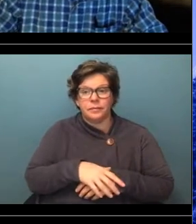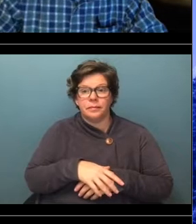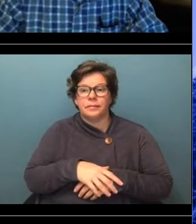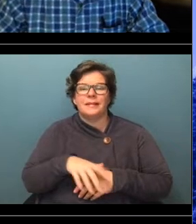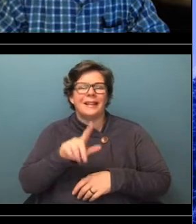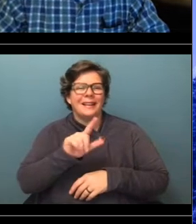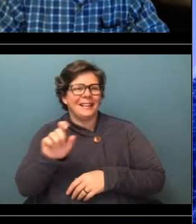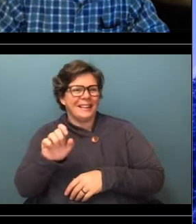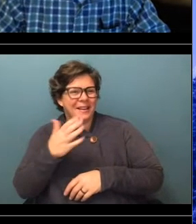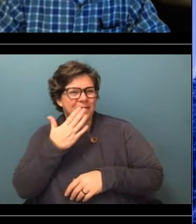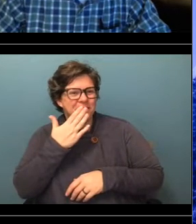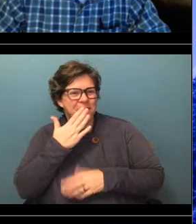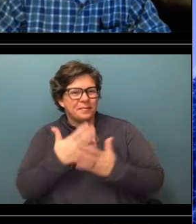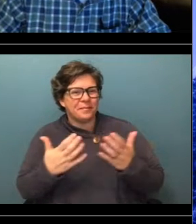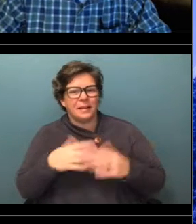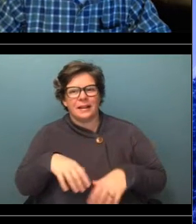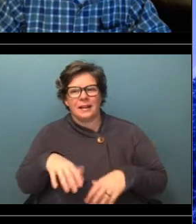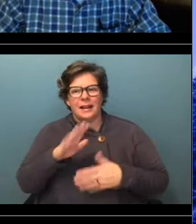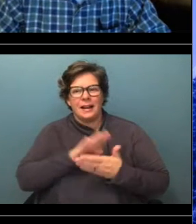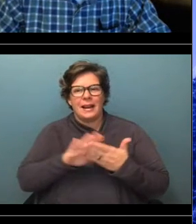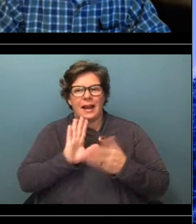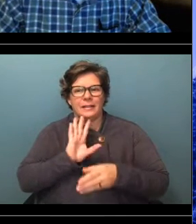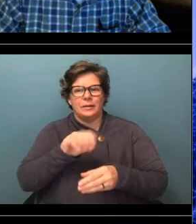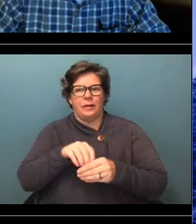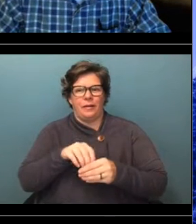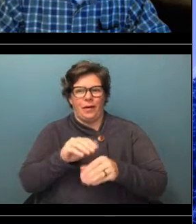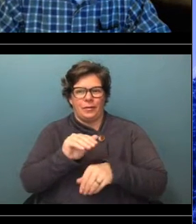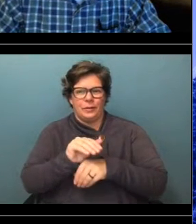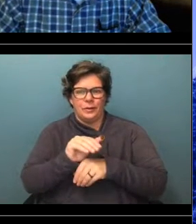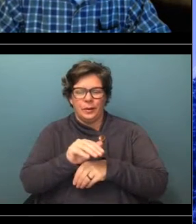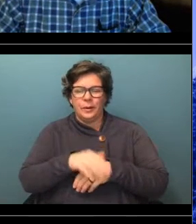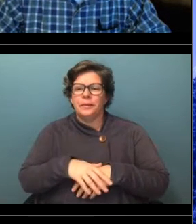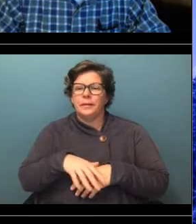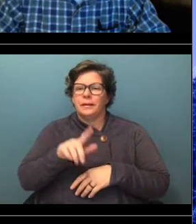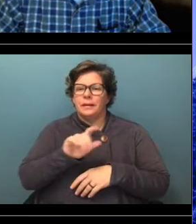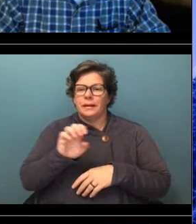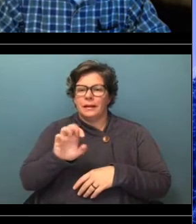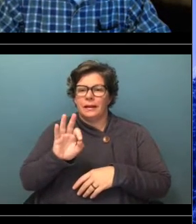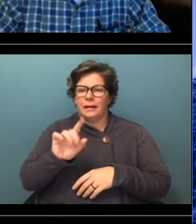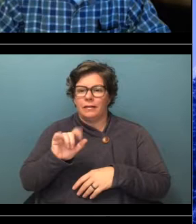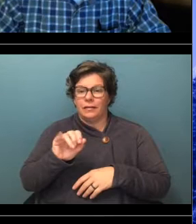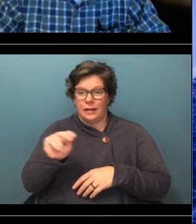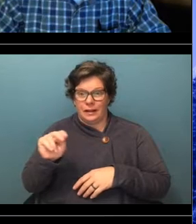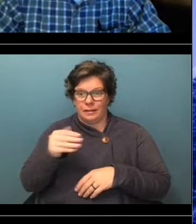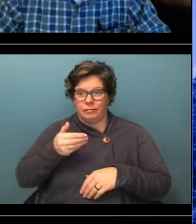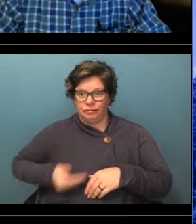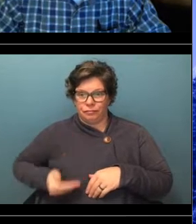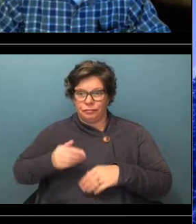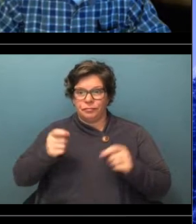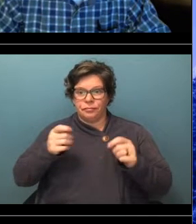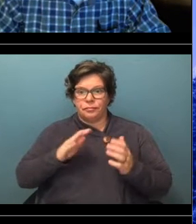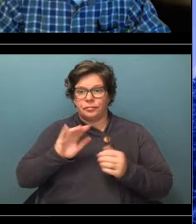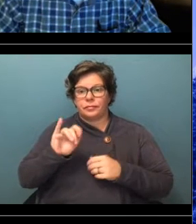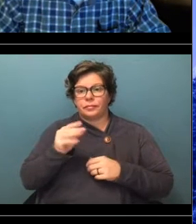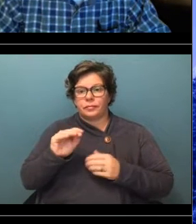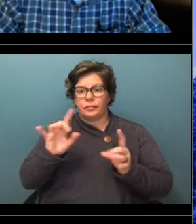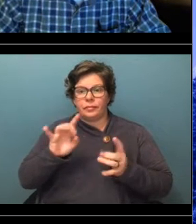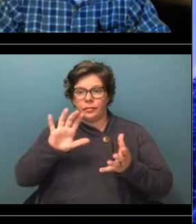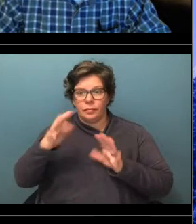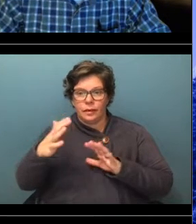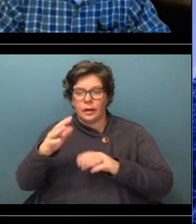Yeah, sure. Thank you. It's good to be with all of you this evening. My name is Lee Flynn, and I am the Director of Idaho Crisis